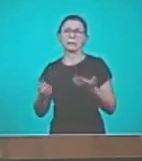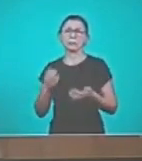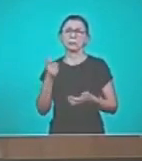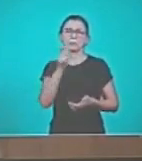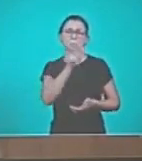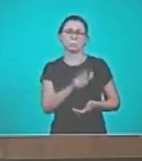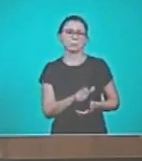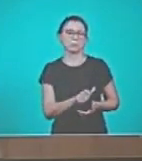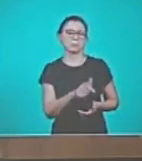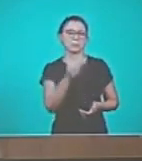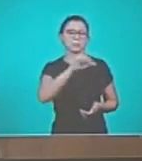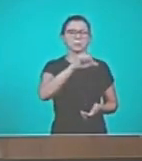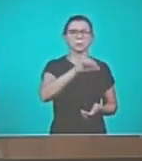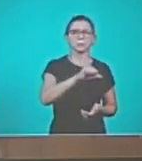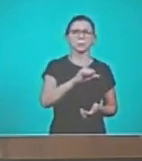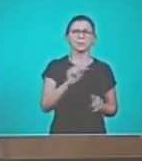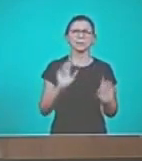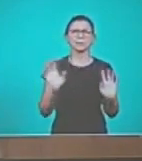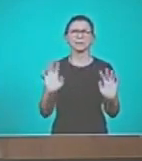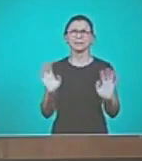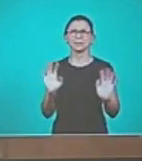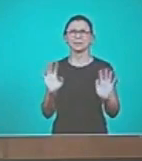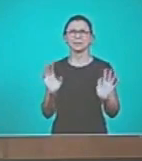not good, because no.